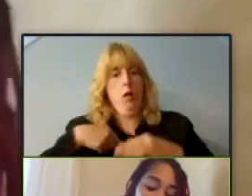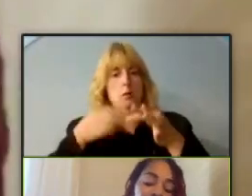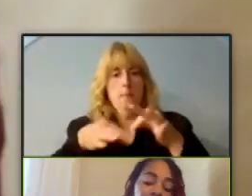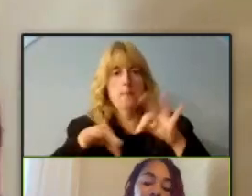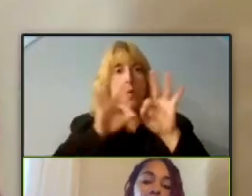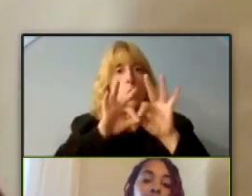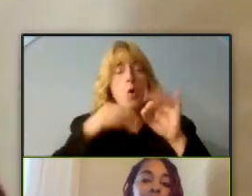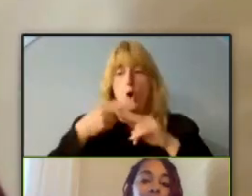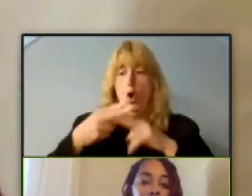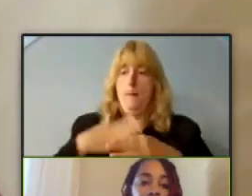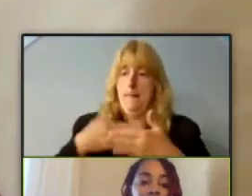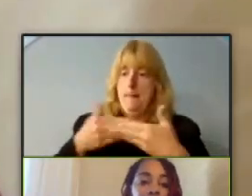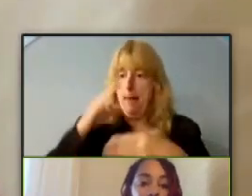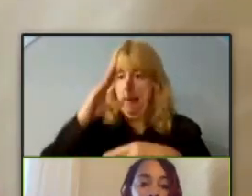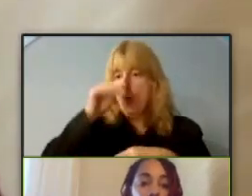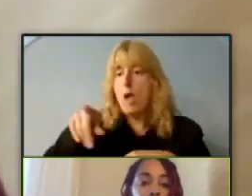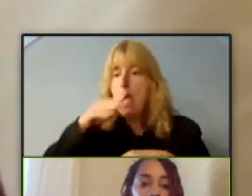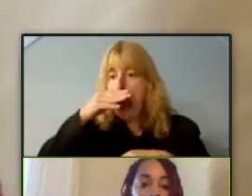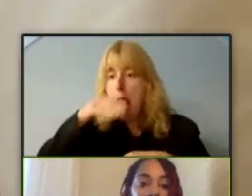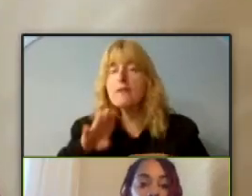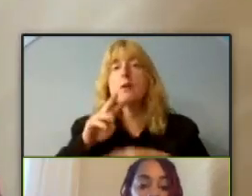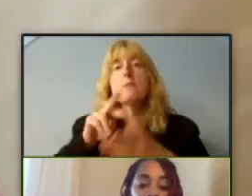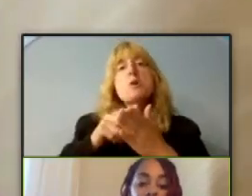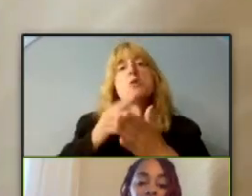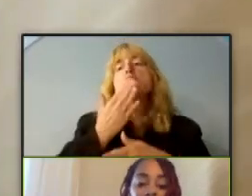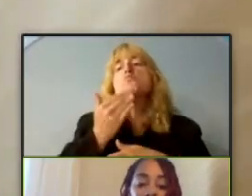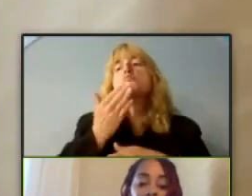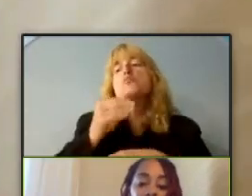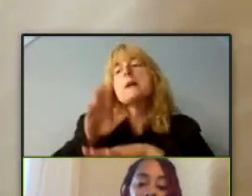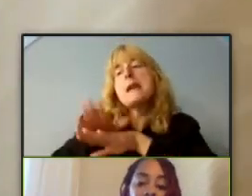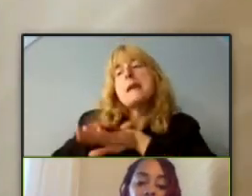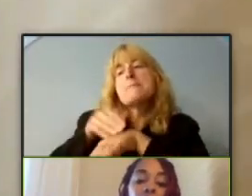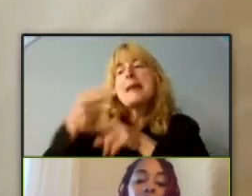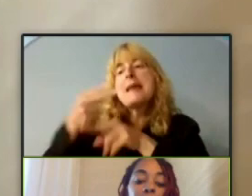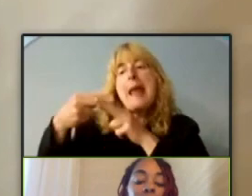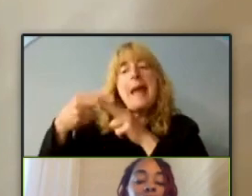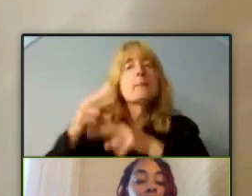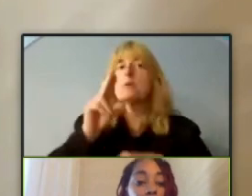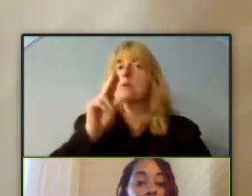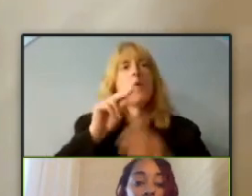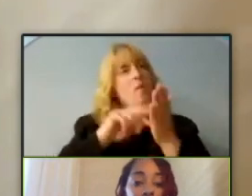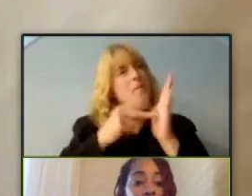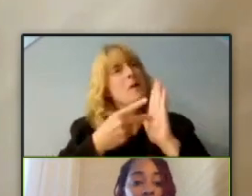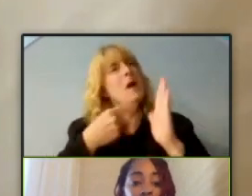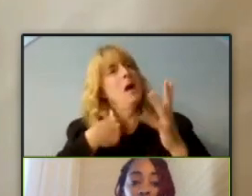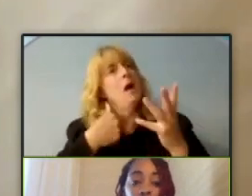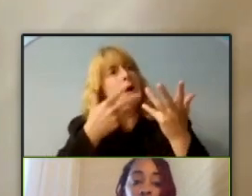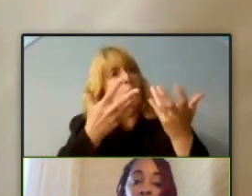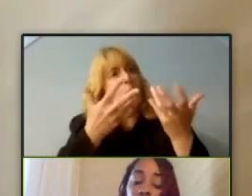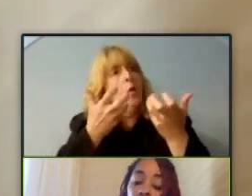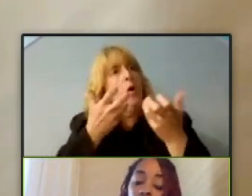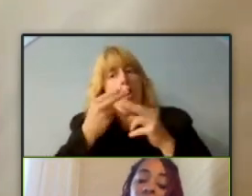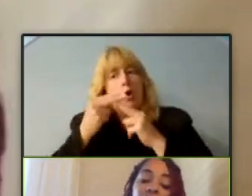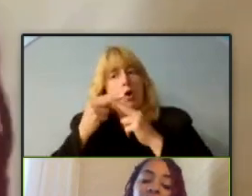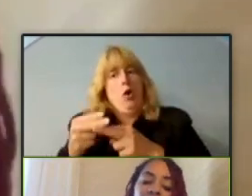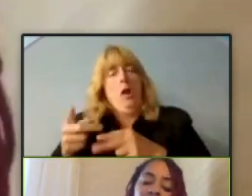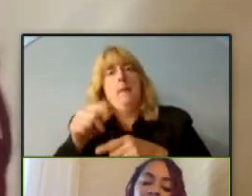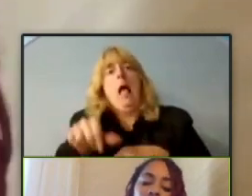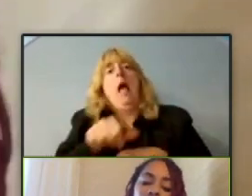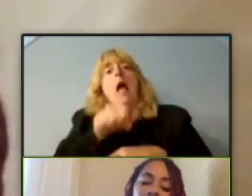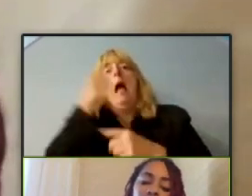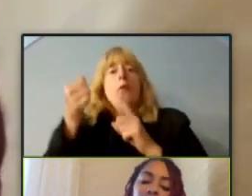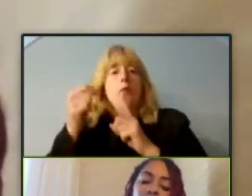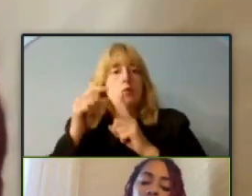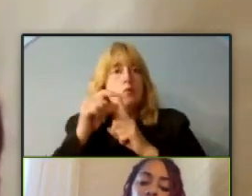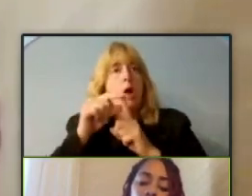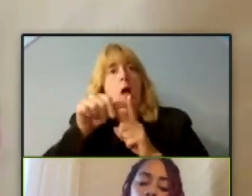name. This is me trying to convince the general public that he ought not be shut down in his prime. This is me calling him anything but a Black boy, anything